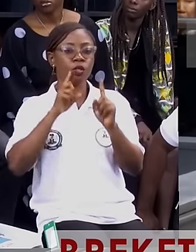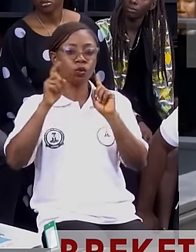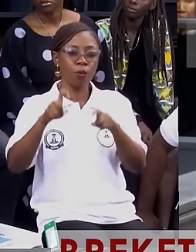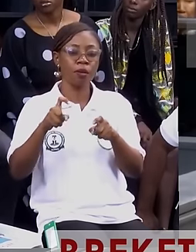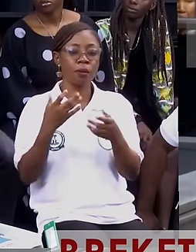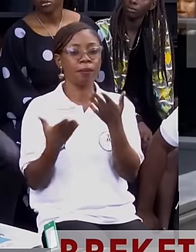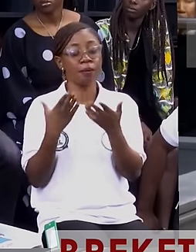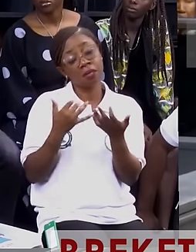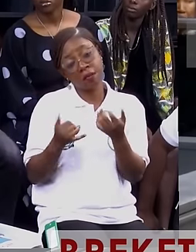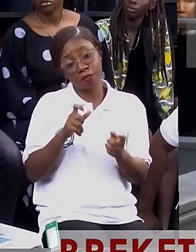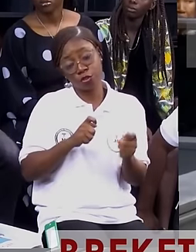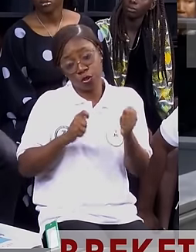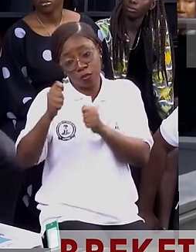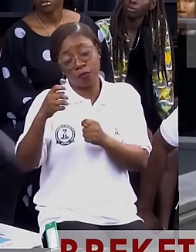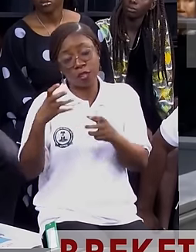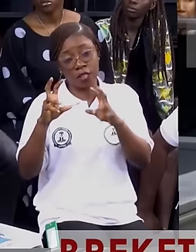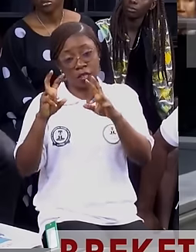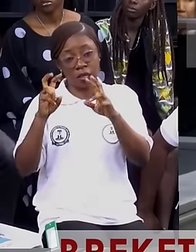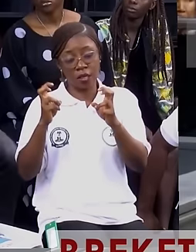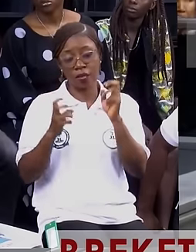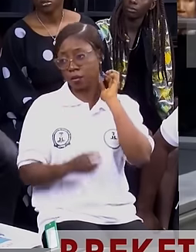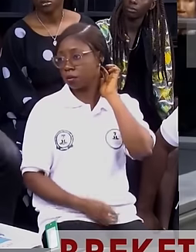to you, maybe they might have transferred the case. Madam.